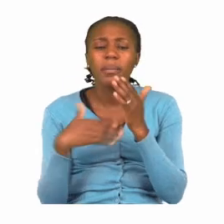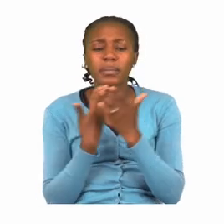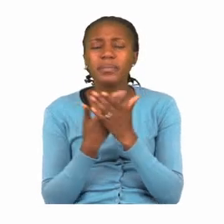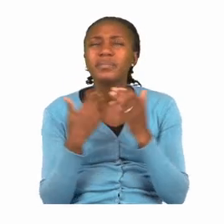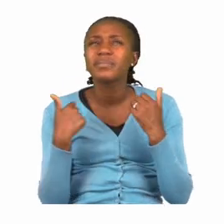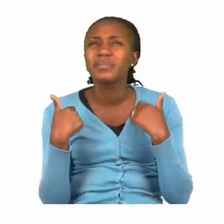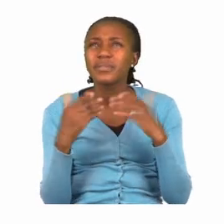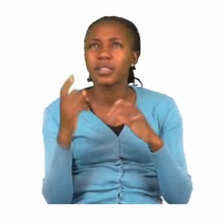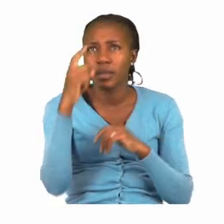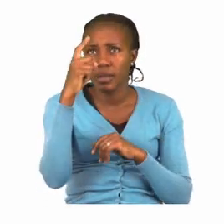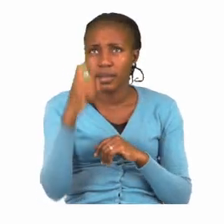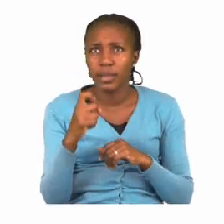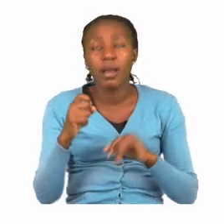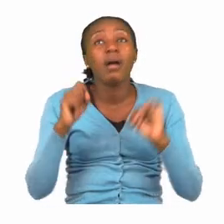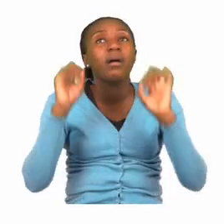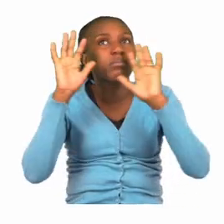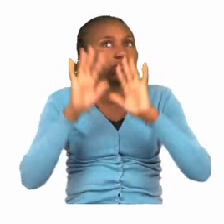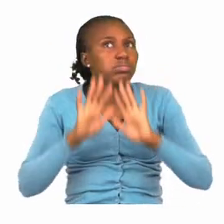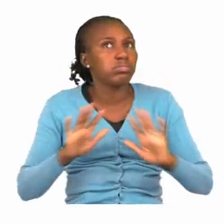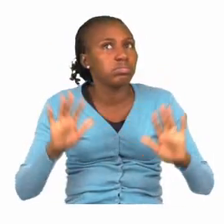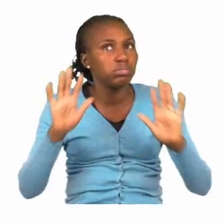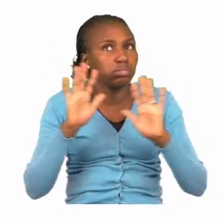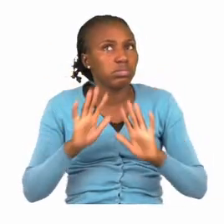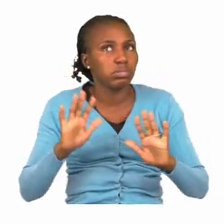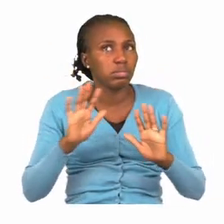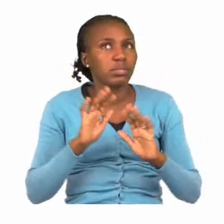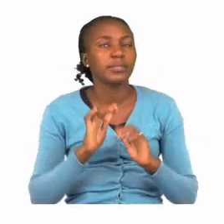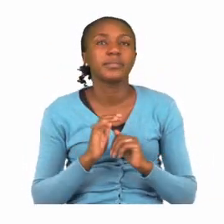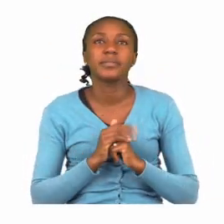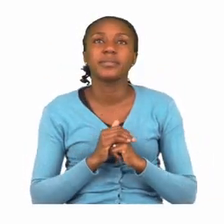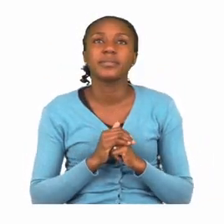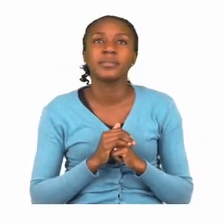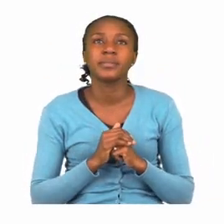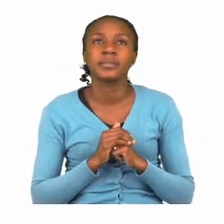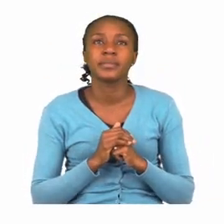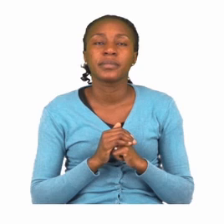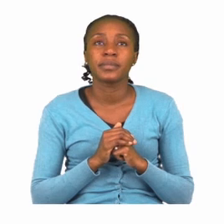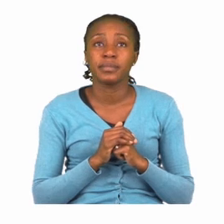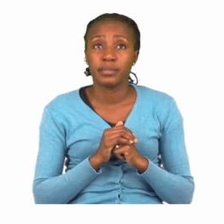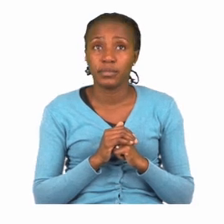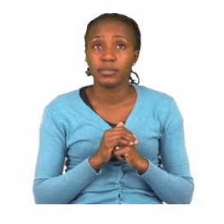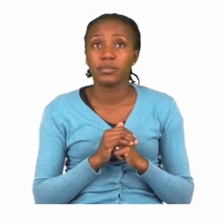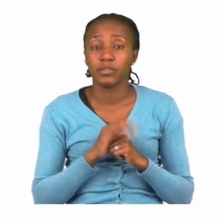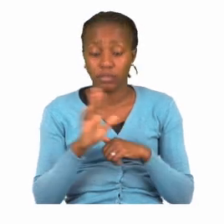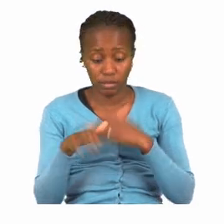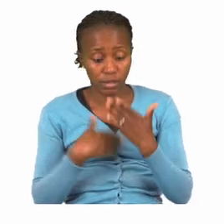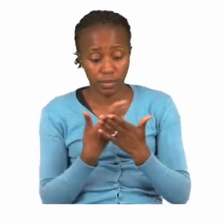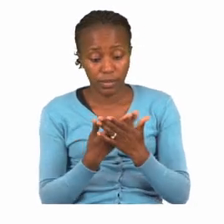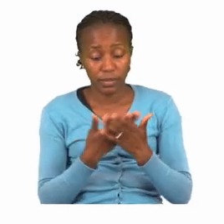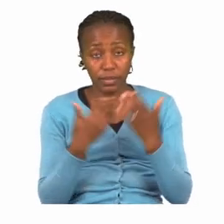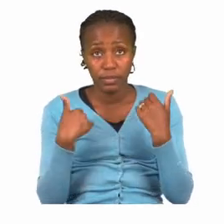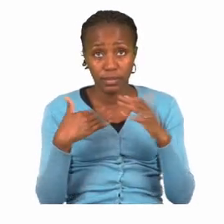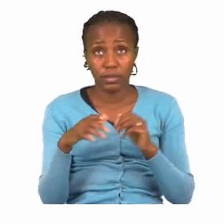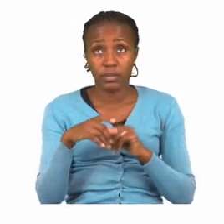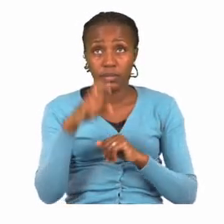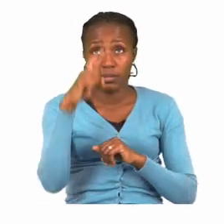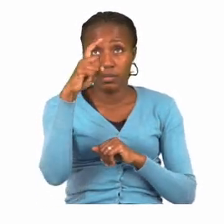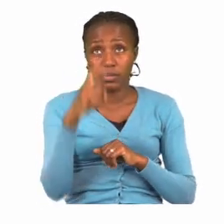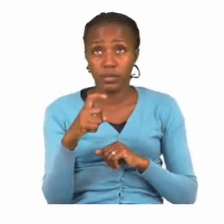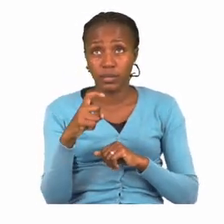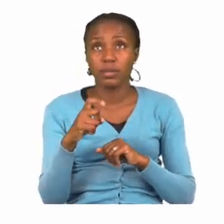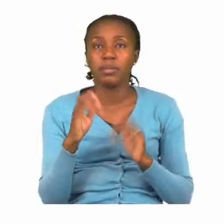starts with the letter X. Color the picture that starts with the